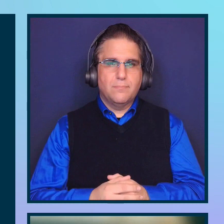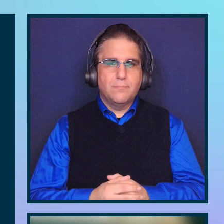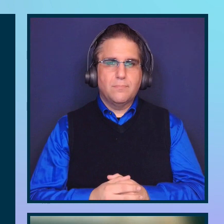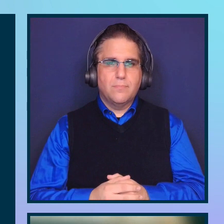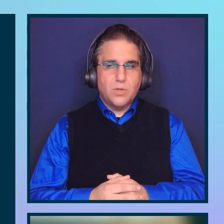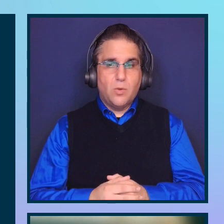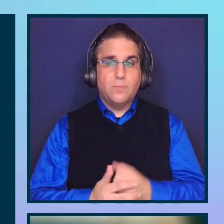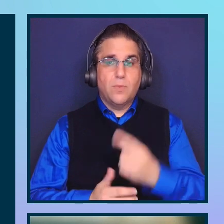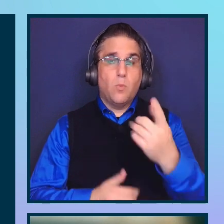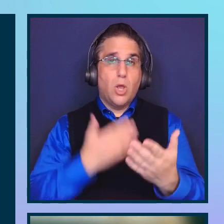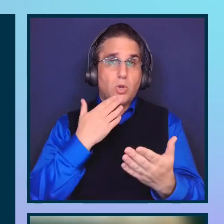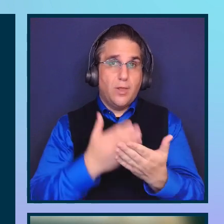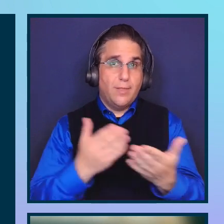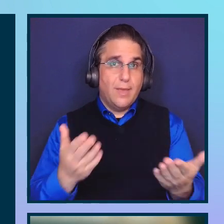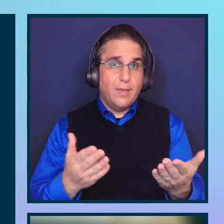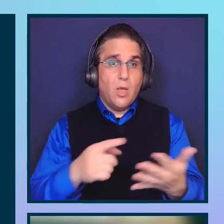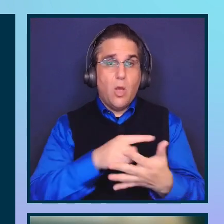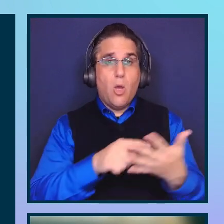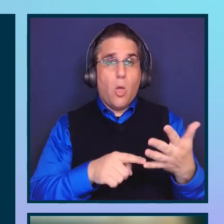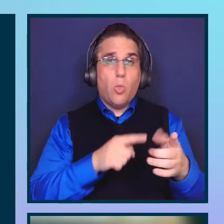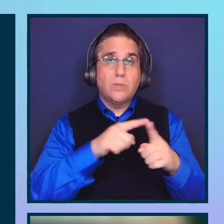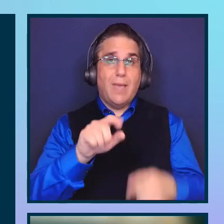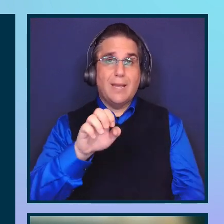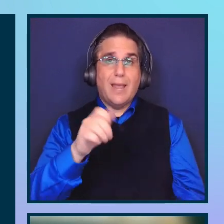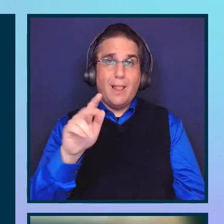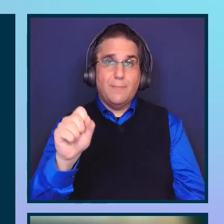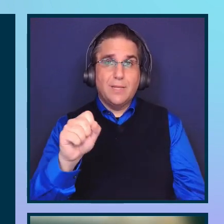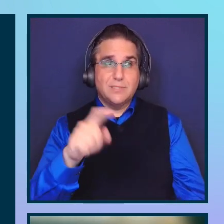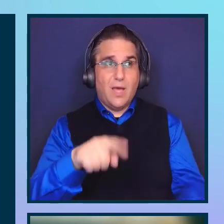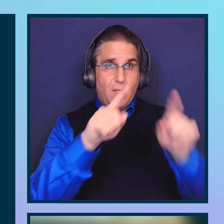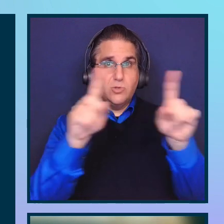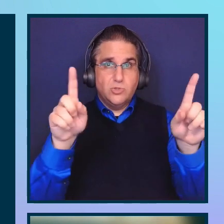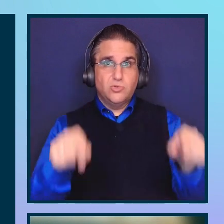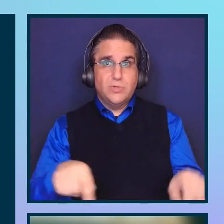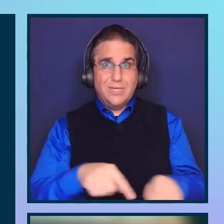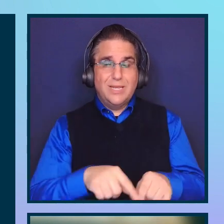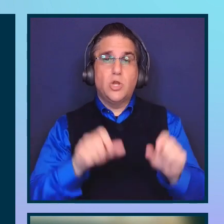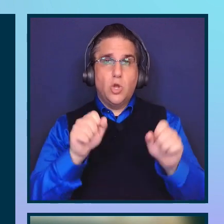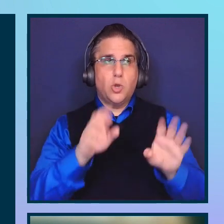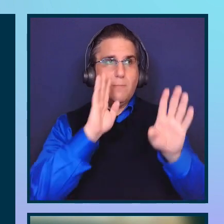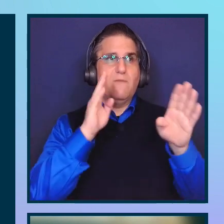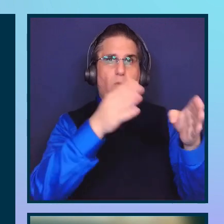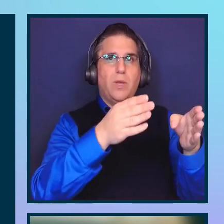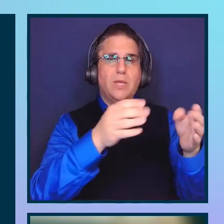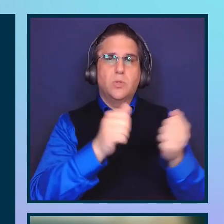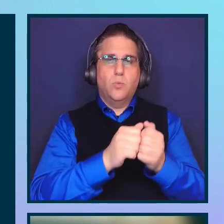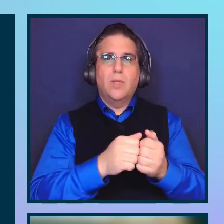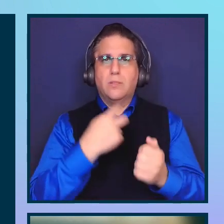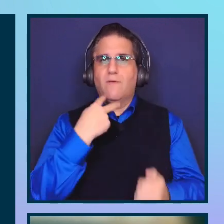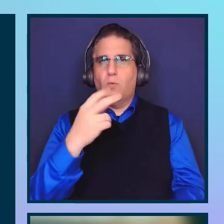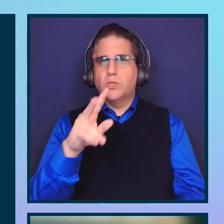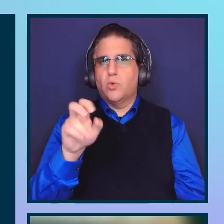thing is that, all of those main elements on the screen were able to be focused with voiceover. We